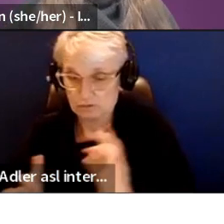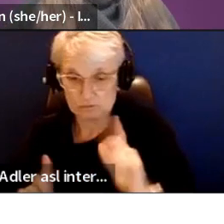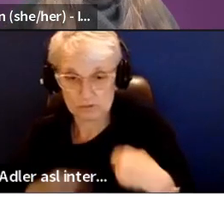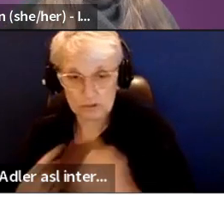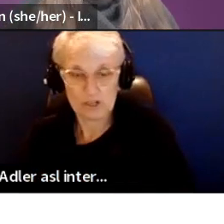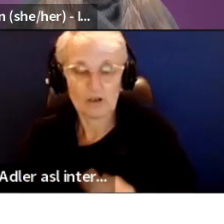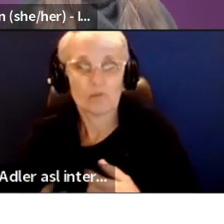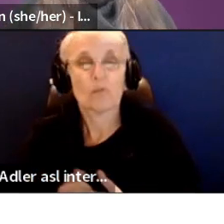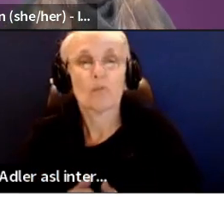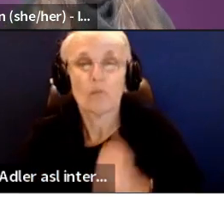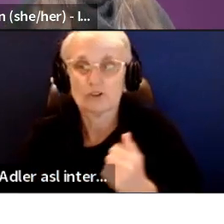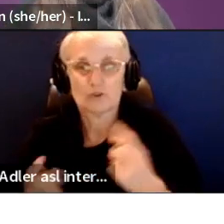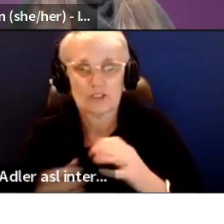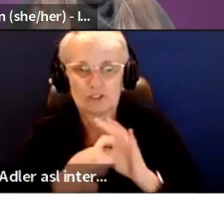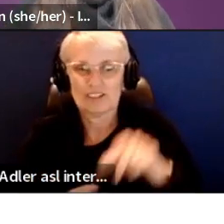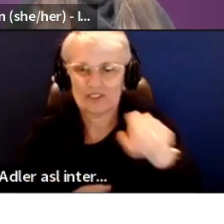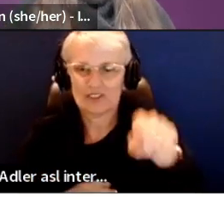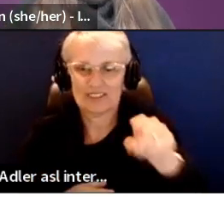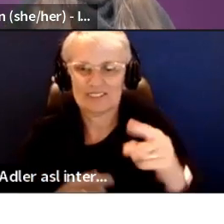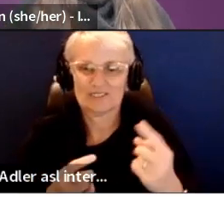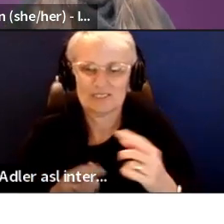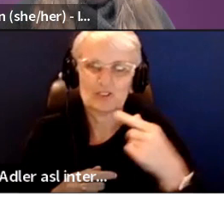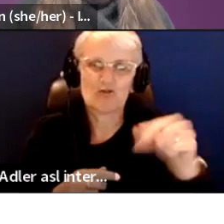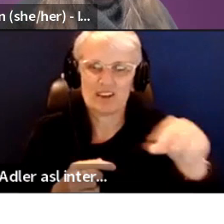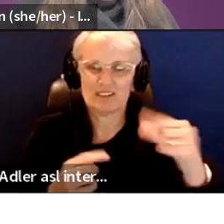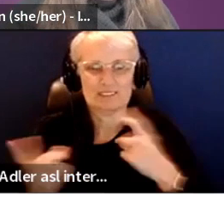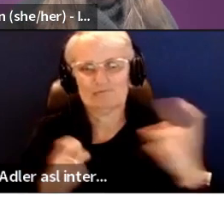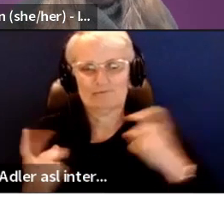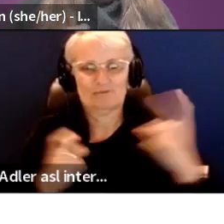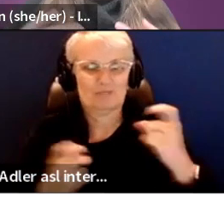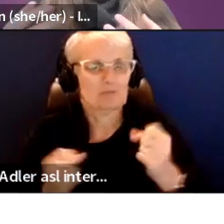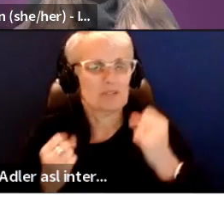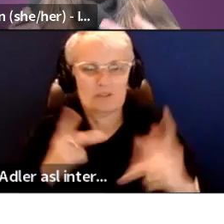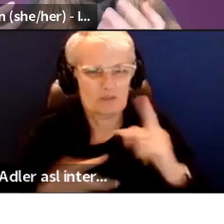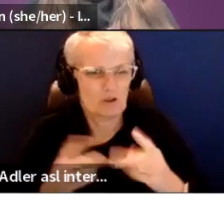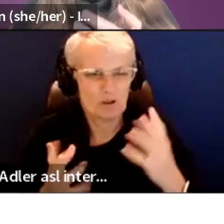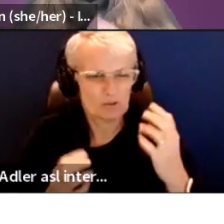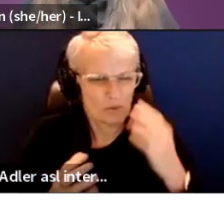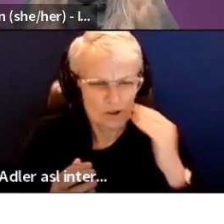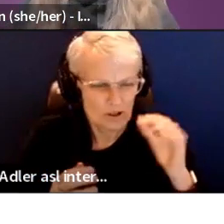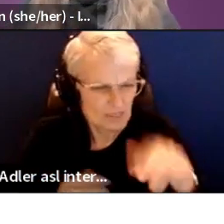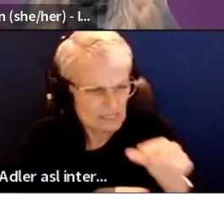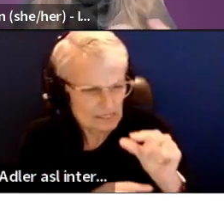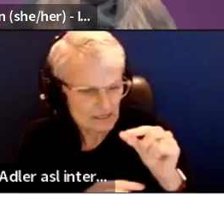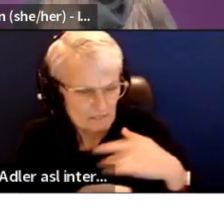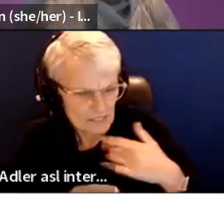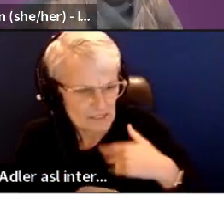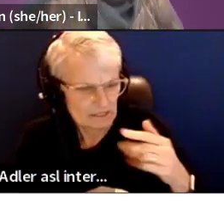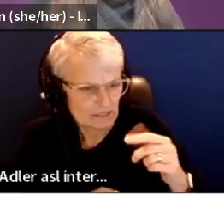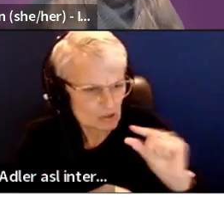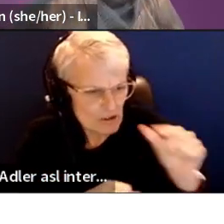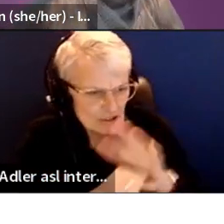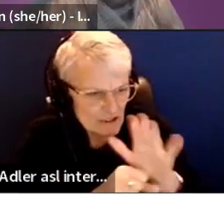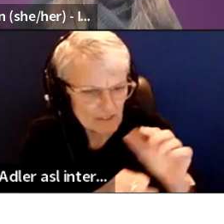received the most questions about this piece on the application process. I get a lot of questions like, is this green enough for my